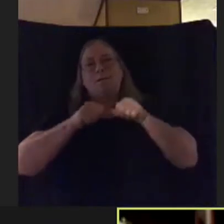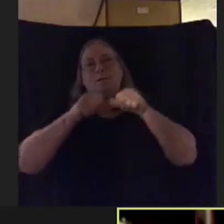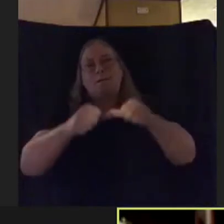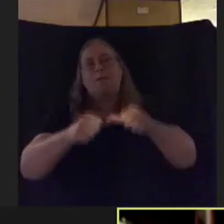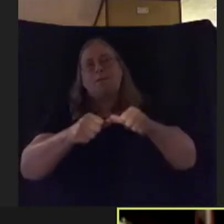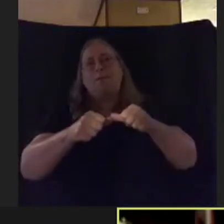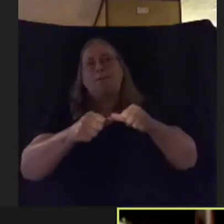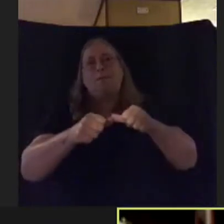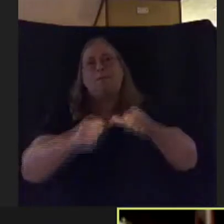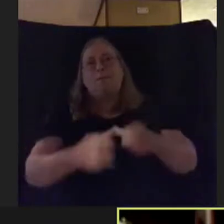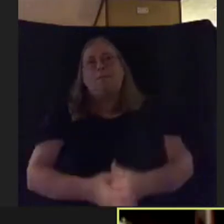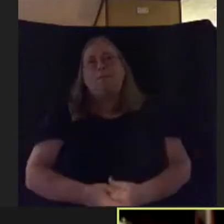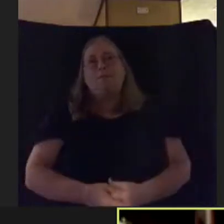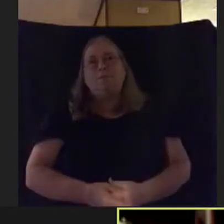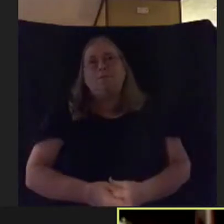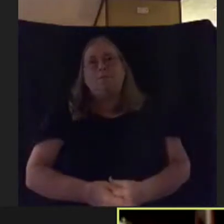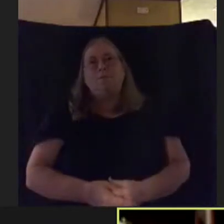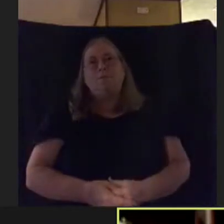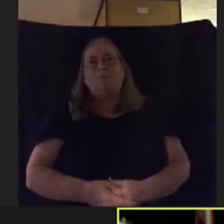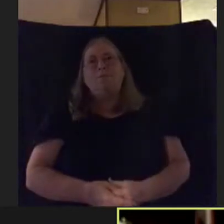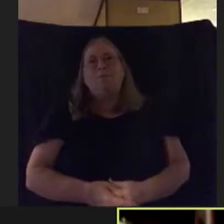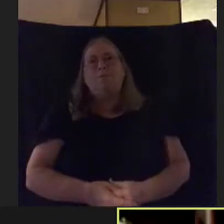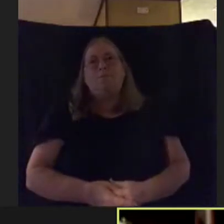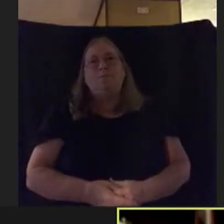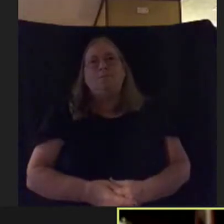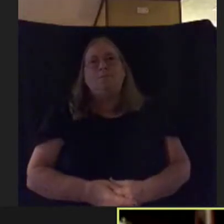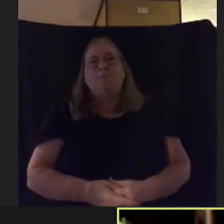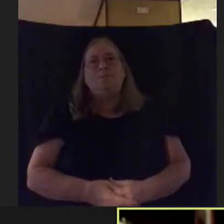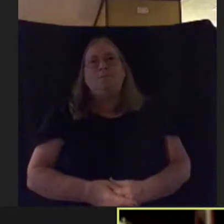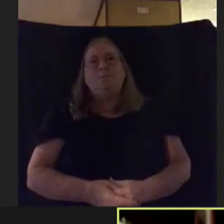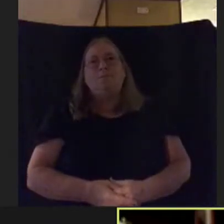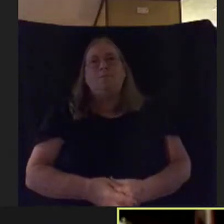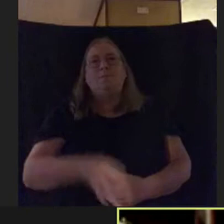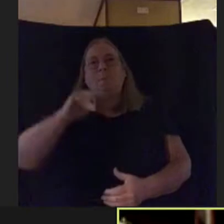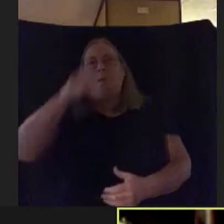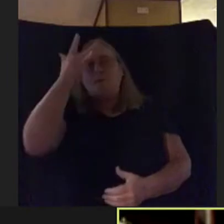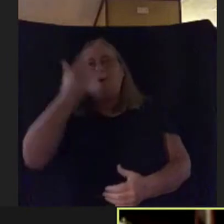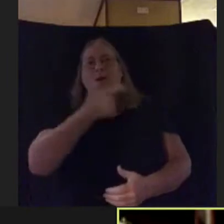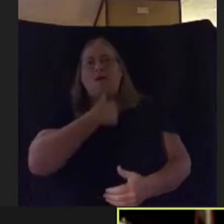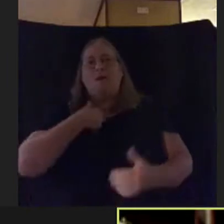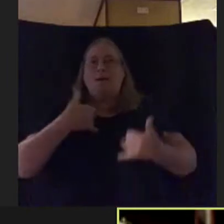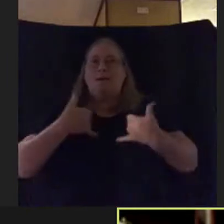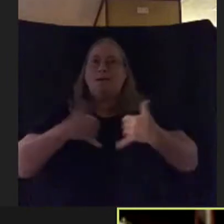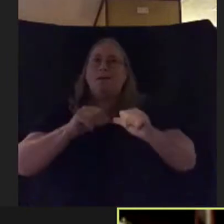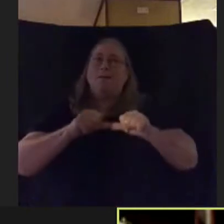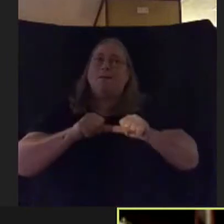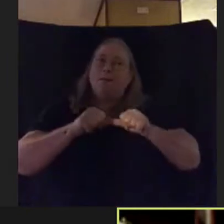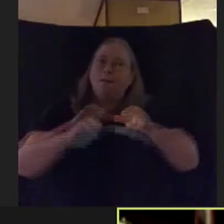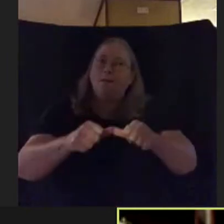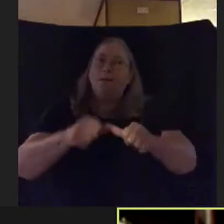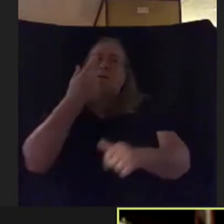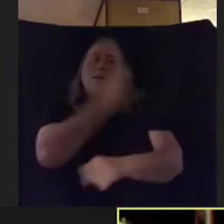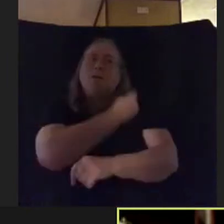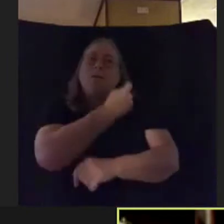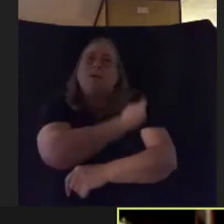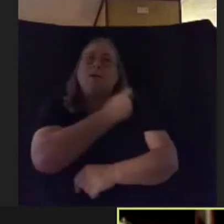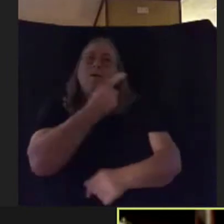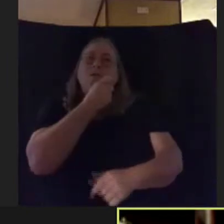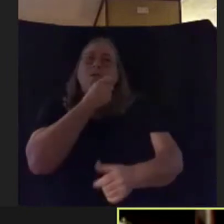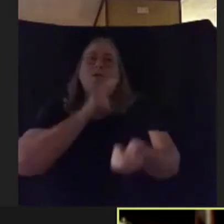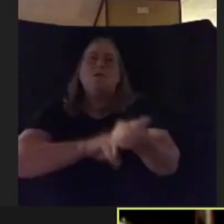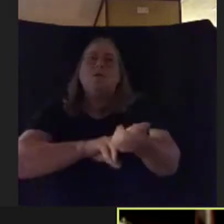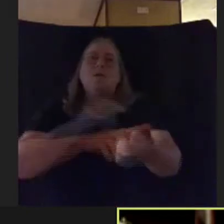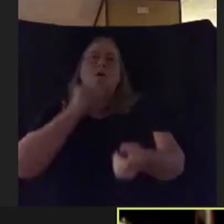And that's why, you know, the efforts to continue to vaccinate those residents and staff in long-term